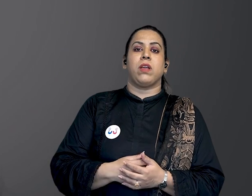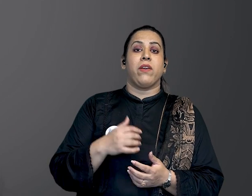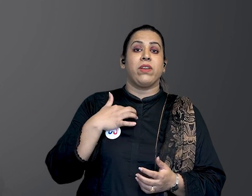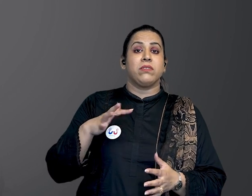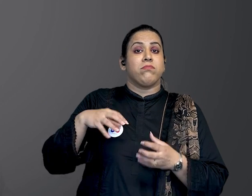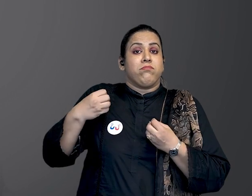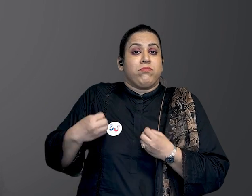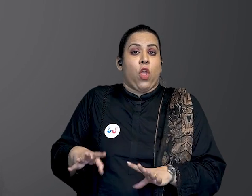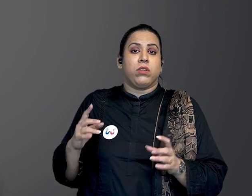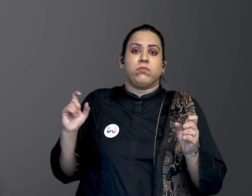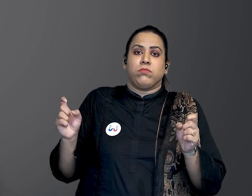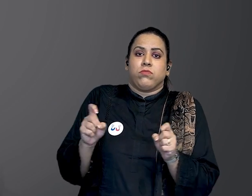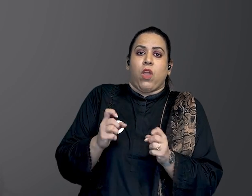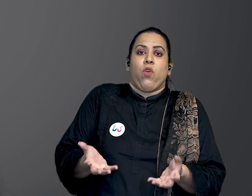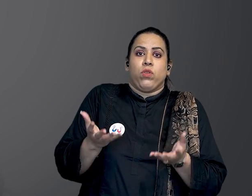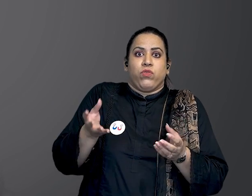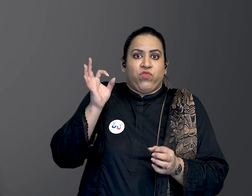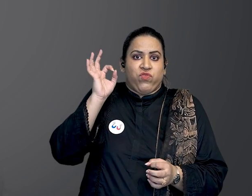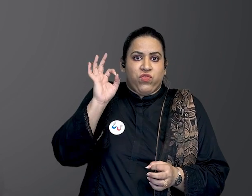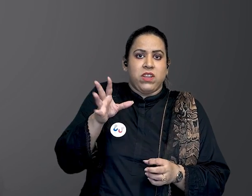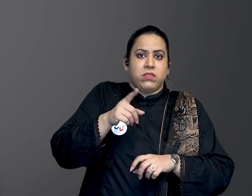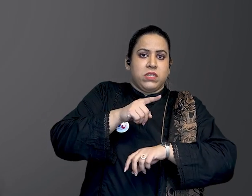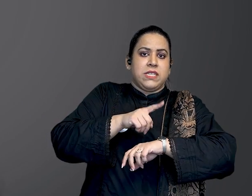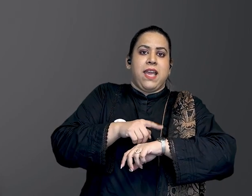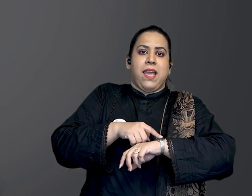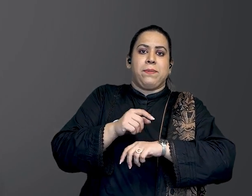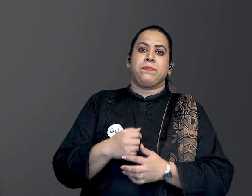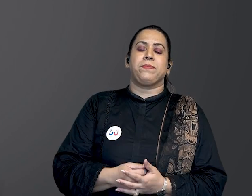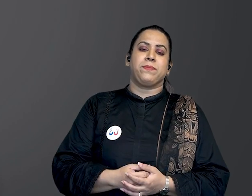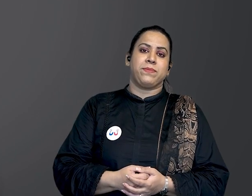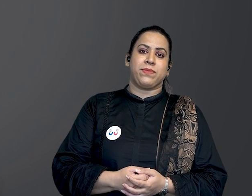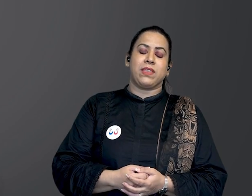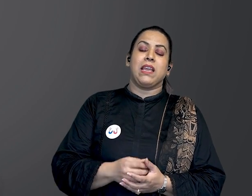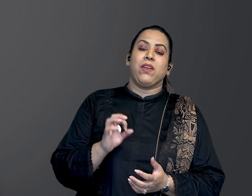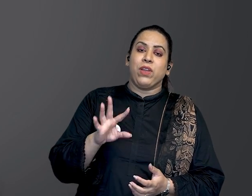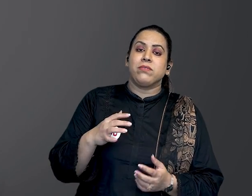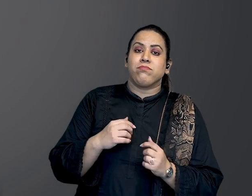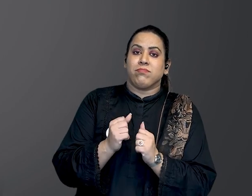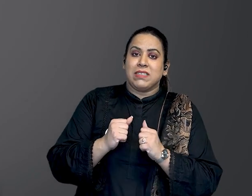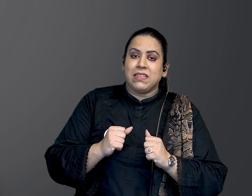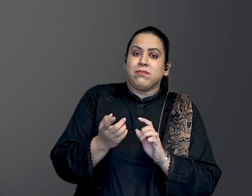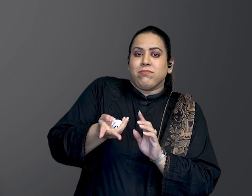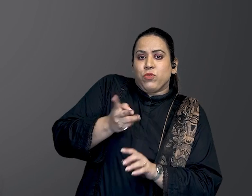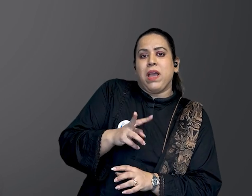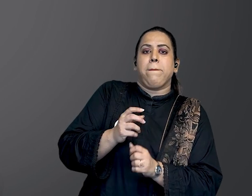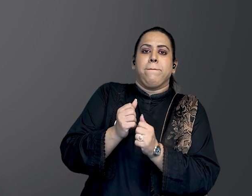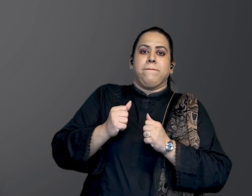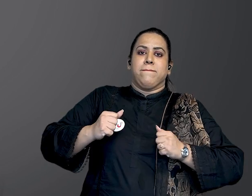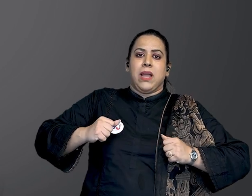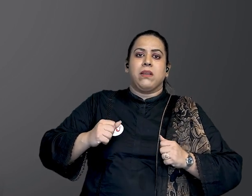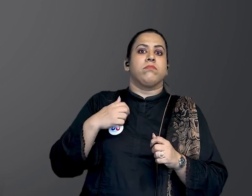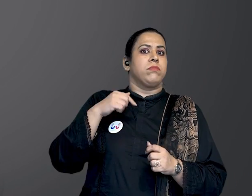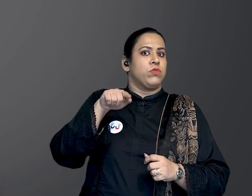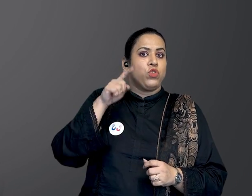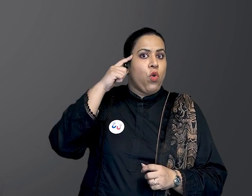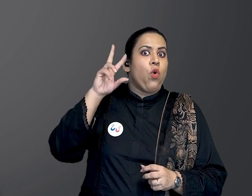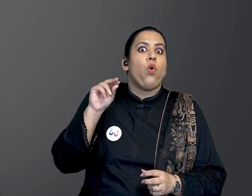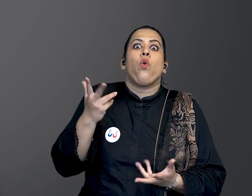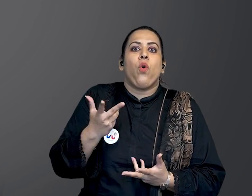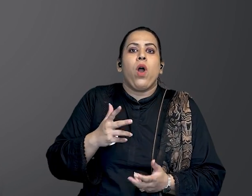eat every single thing. But the smart thing and the success tip in this is to really know your